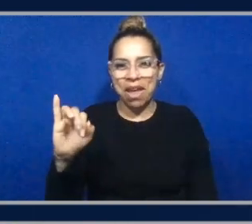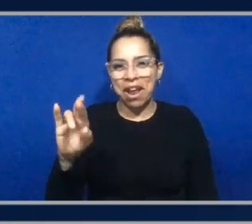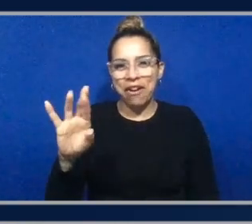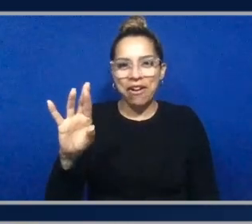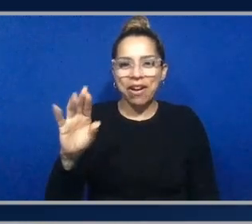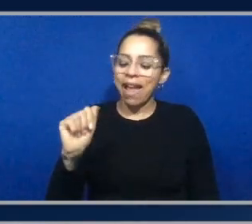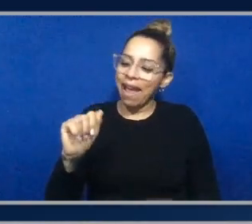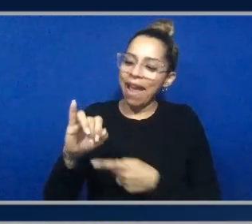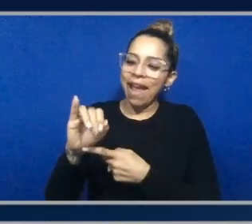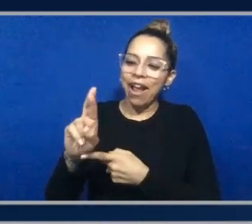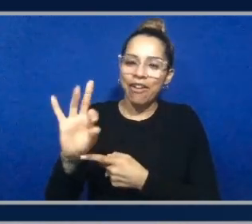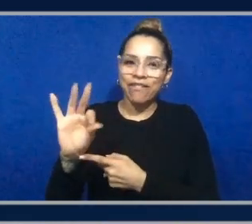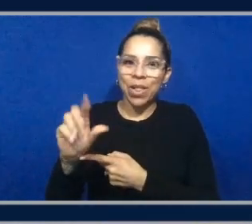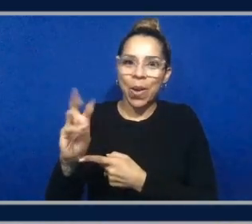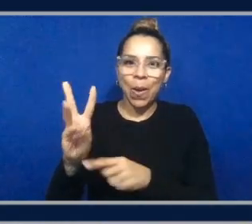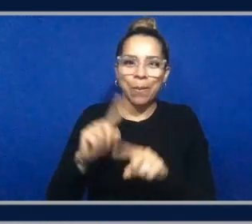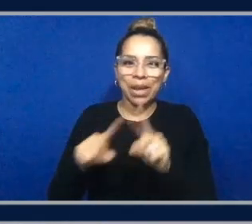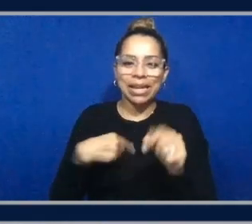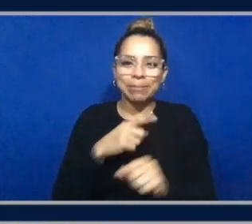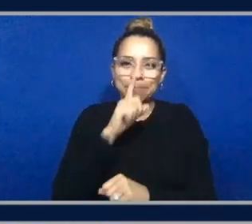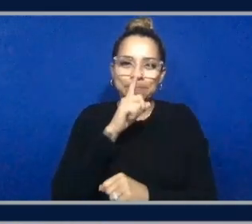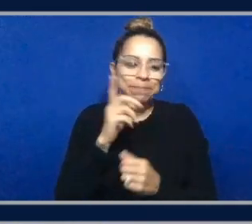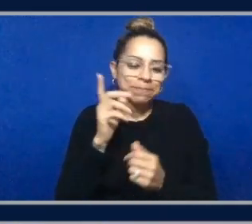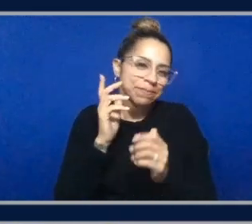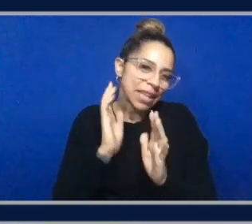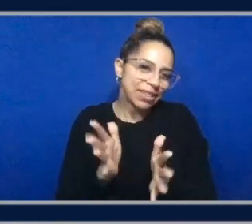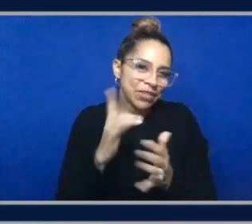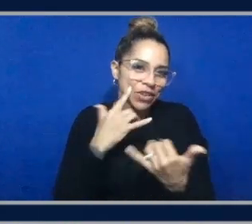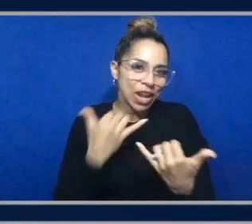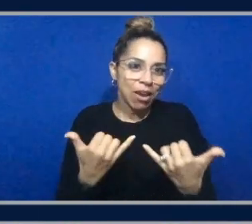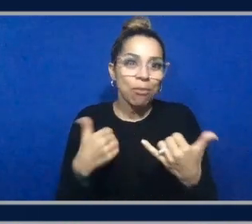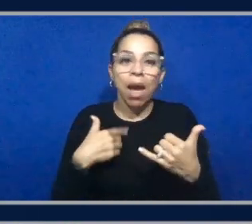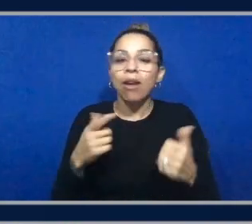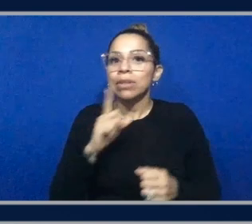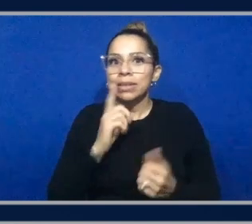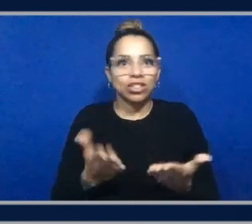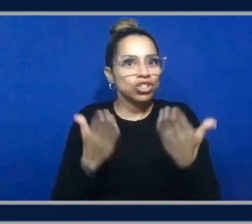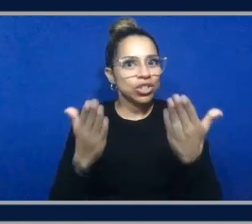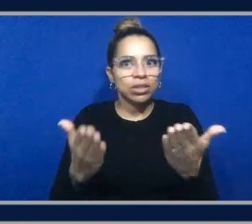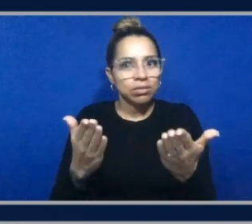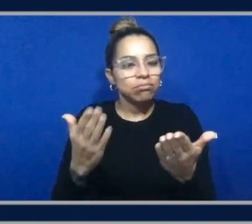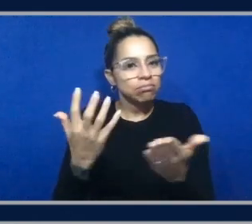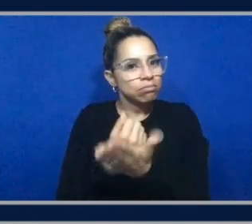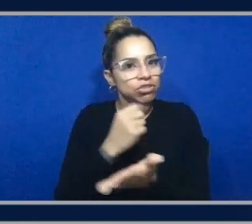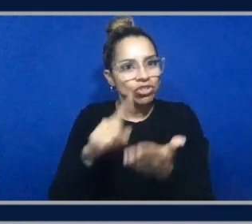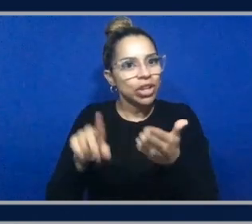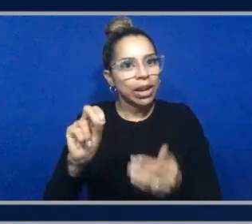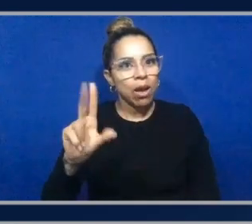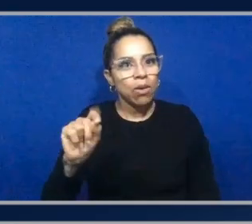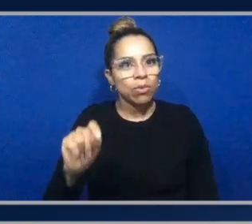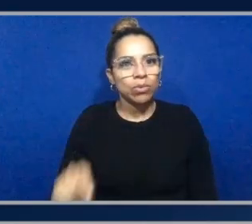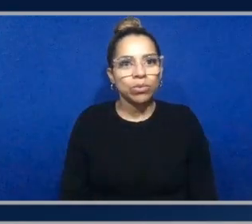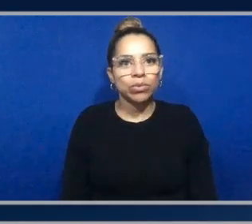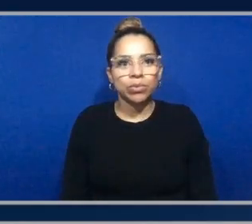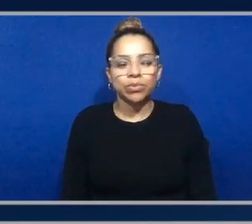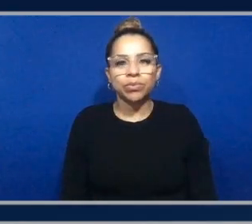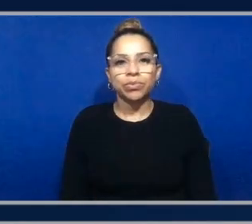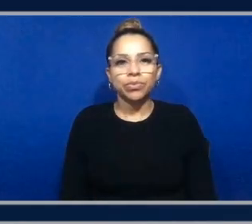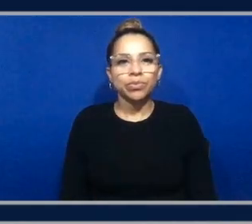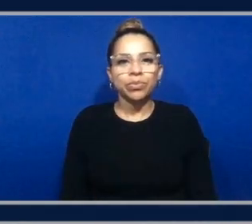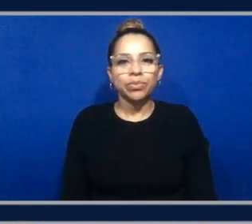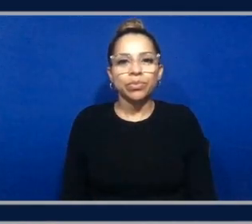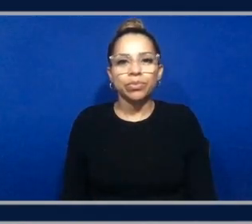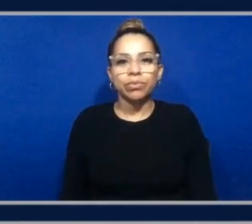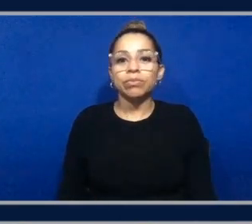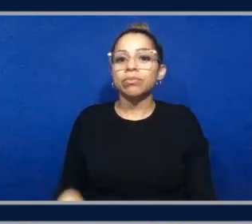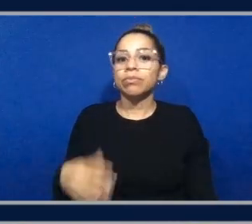that. But I'd highly encourage people to check it out. Yeah, please. So we looked at the data integration persona,